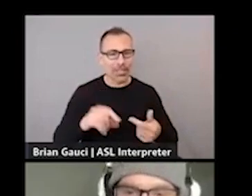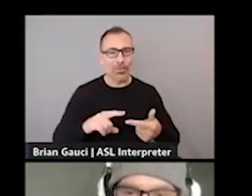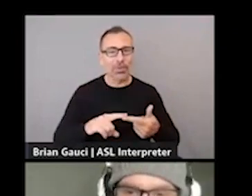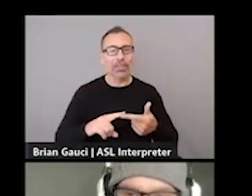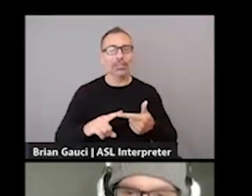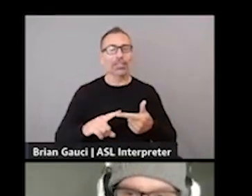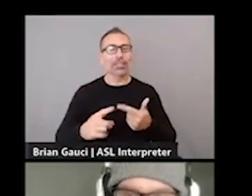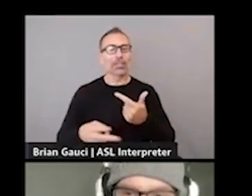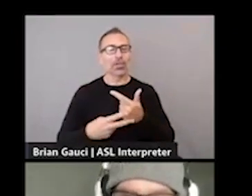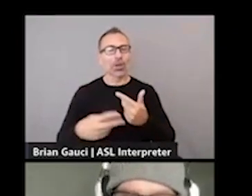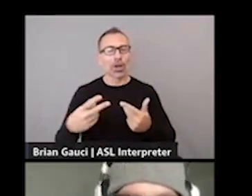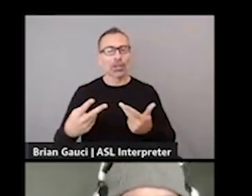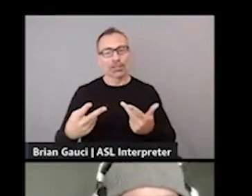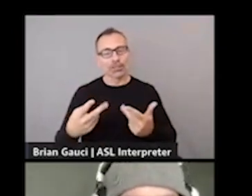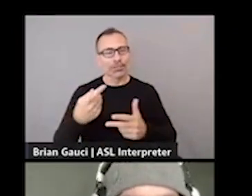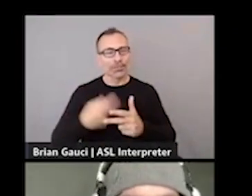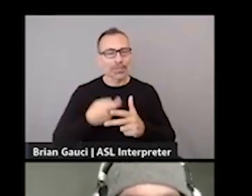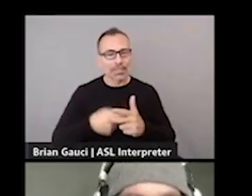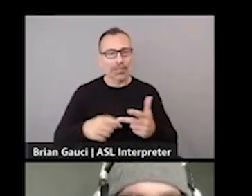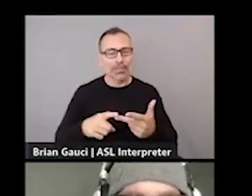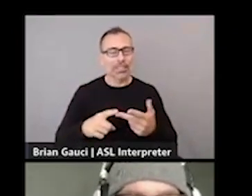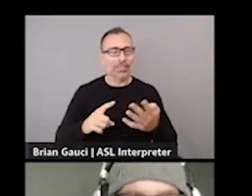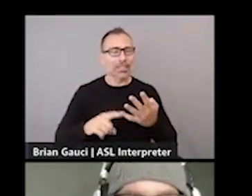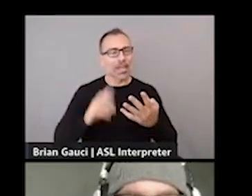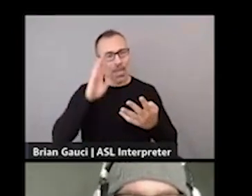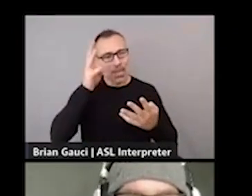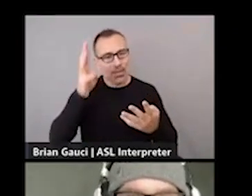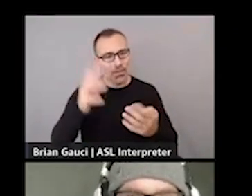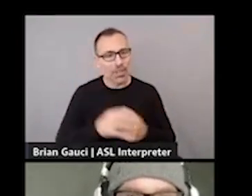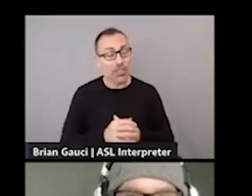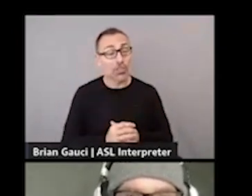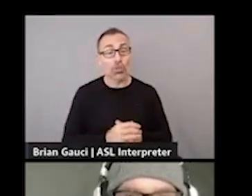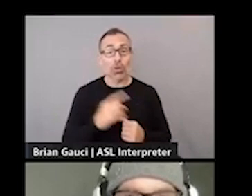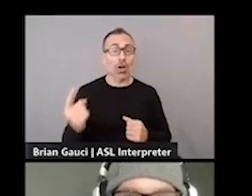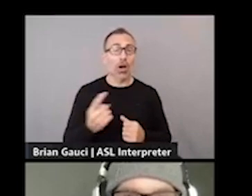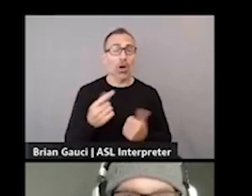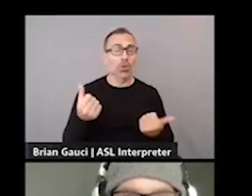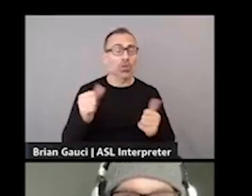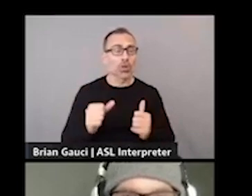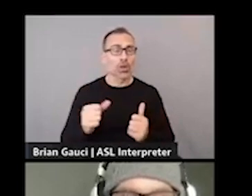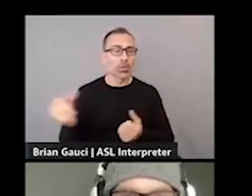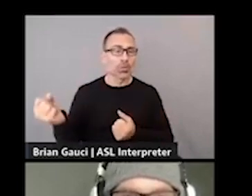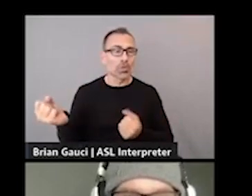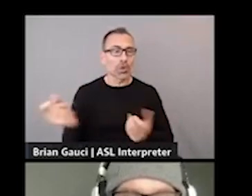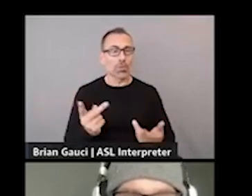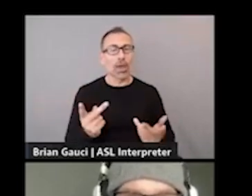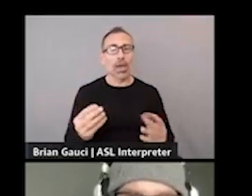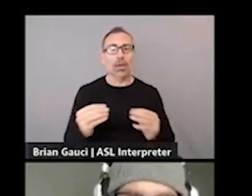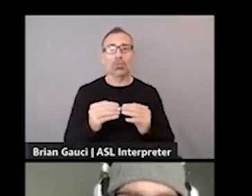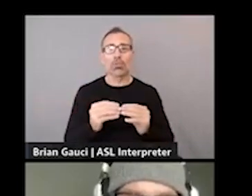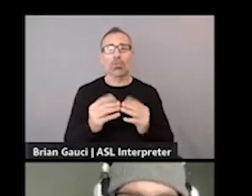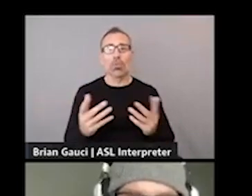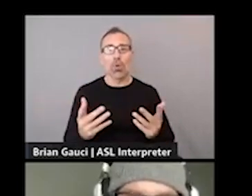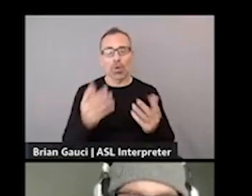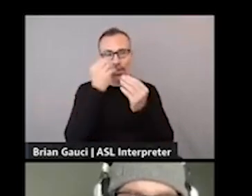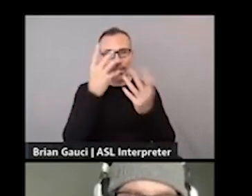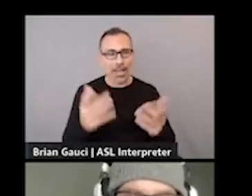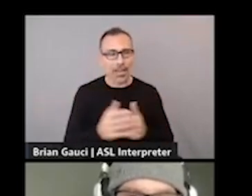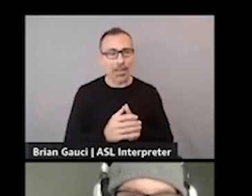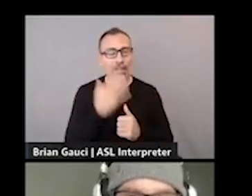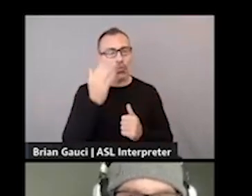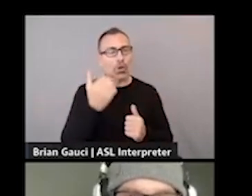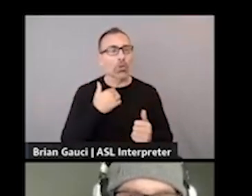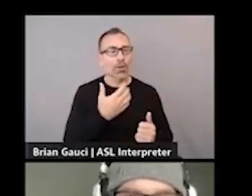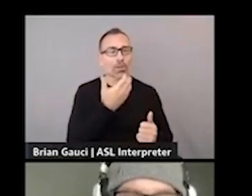So, we're always looking to bin pack more data, and that's where the hot warm comes in. But not even that. We have